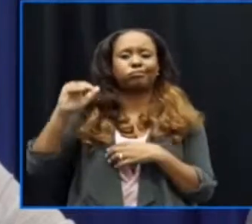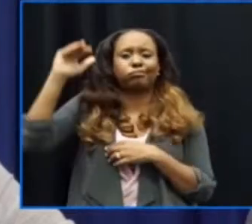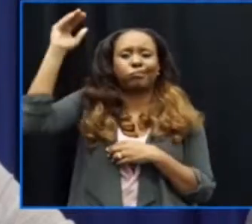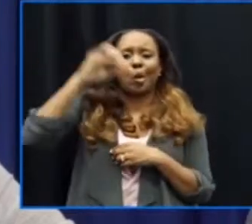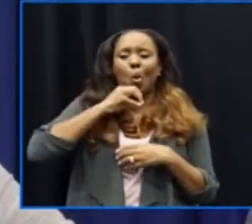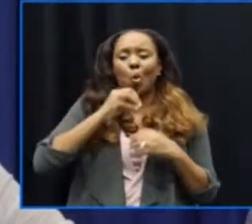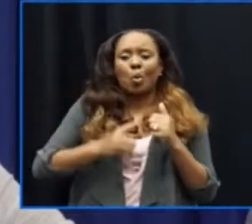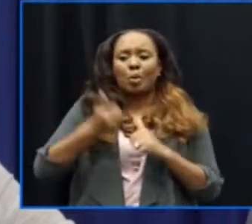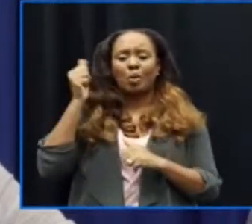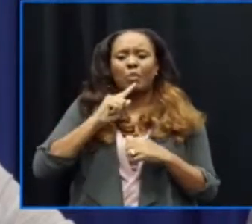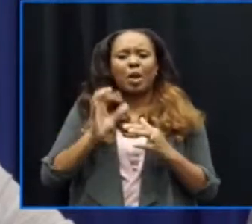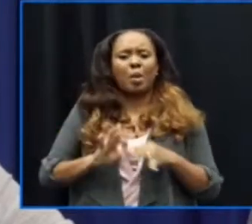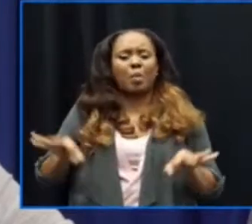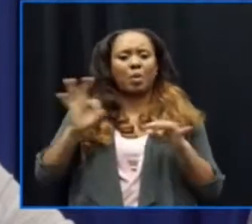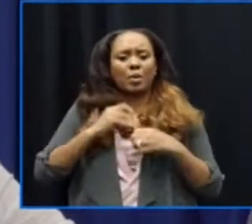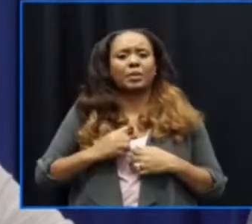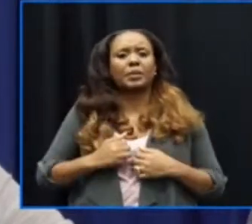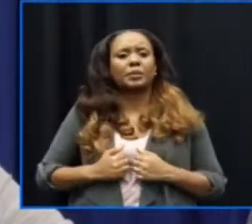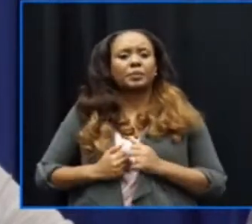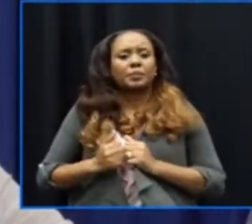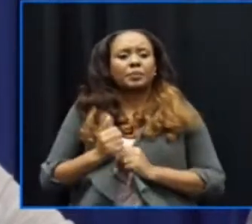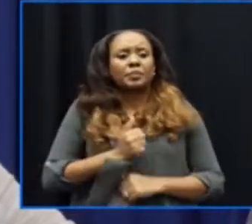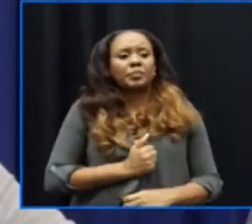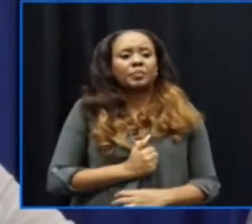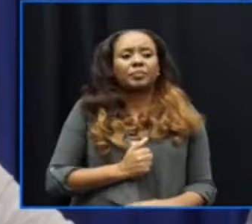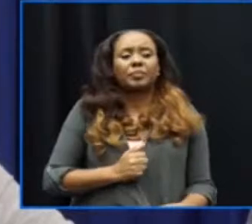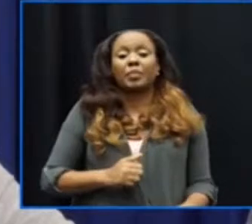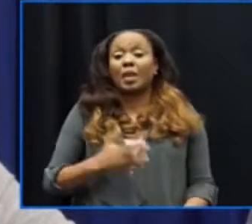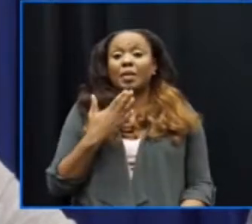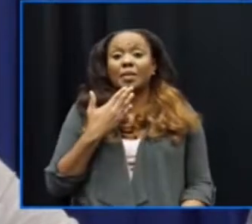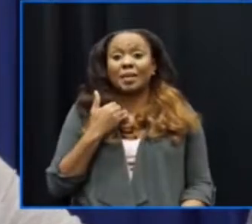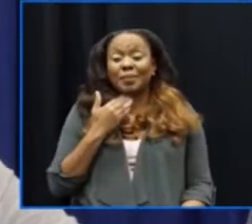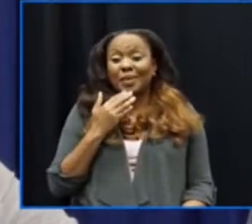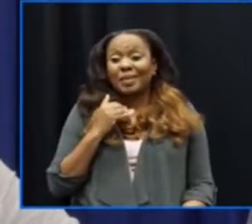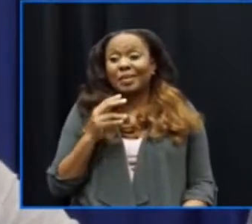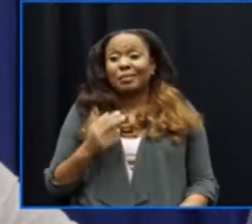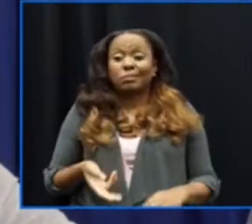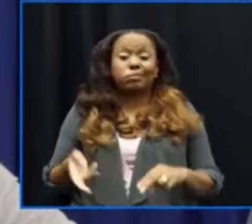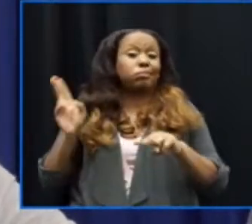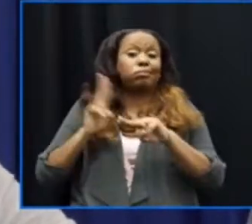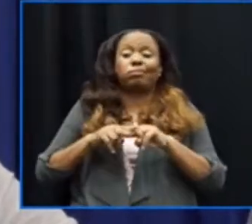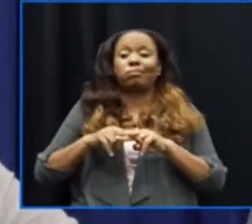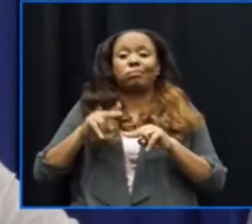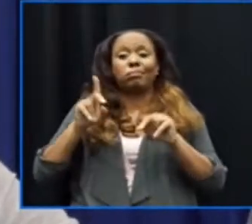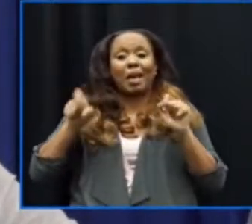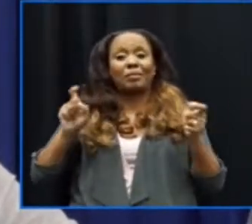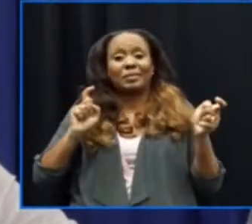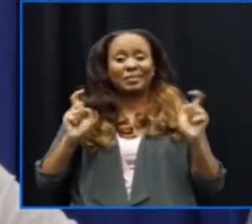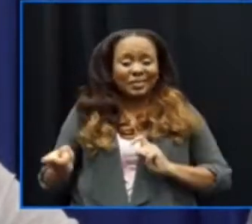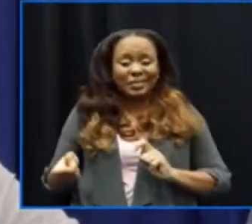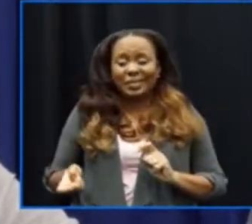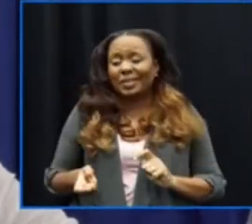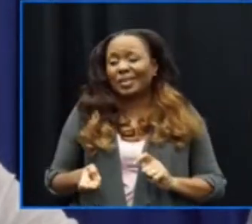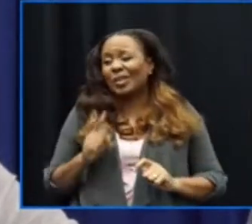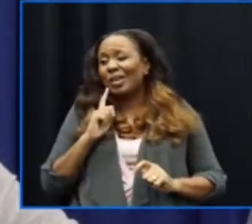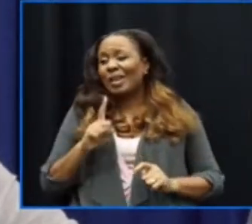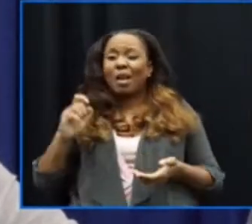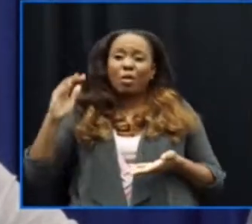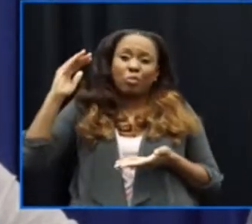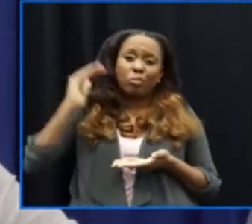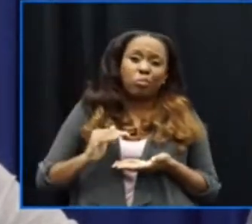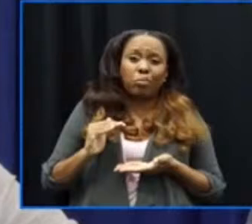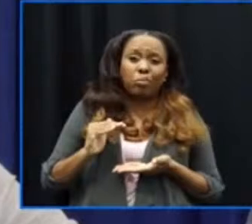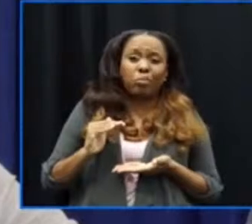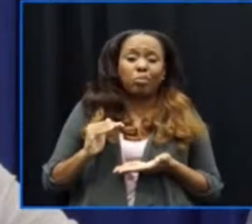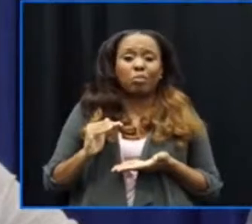over and over about the fact that diabetes is at epidemic proportions. It has to change. We have to wrestle it down to the ground.